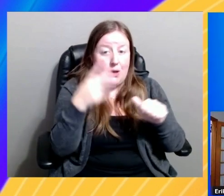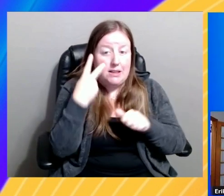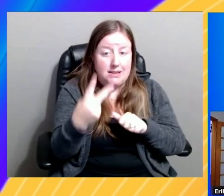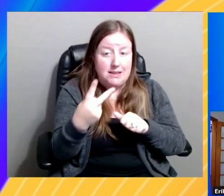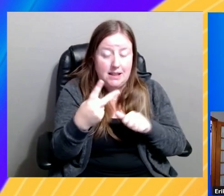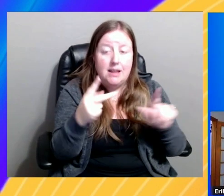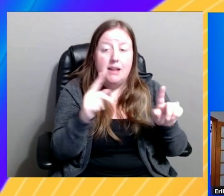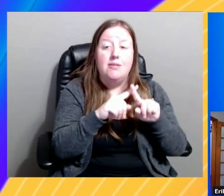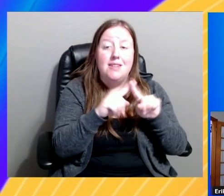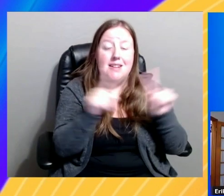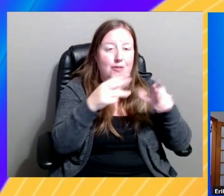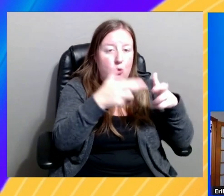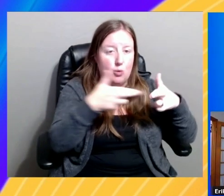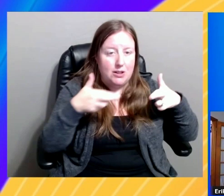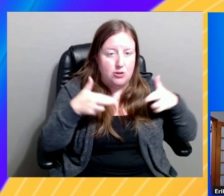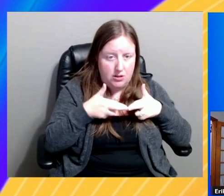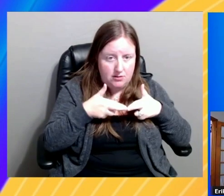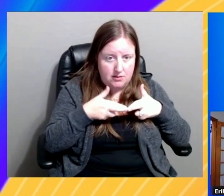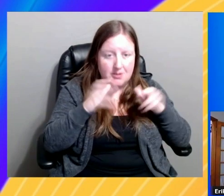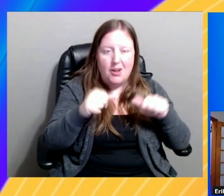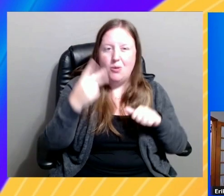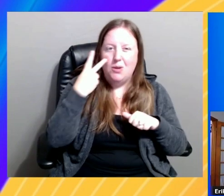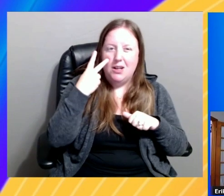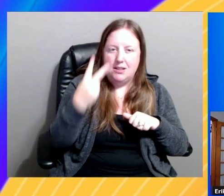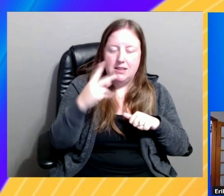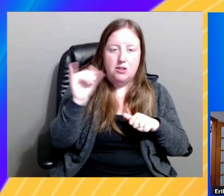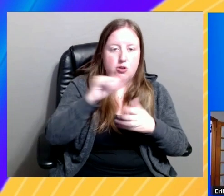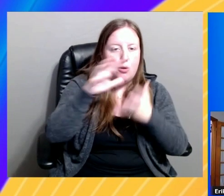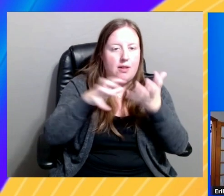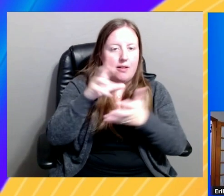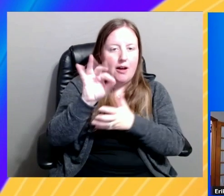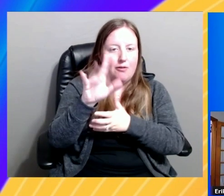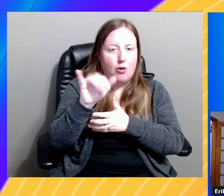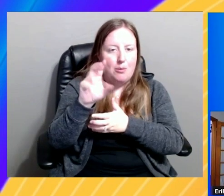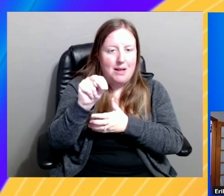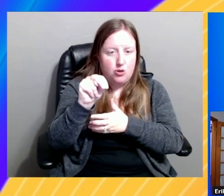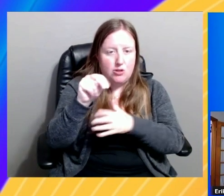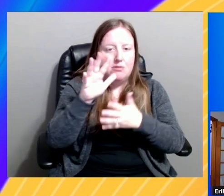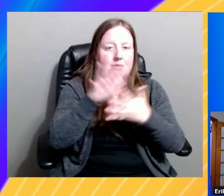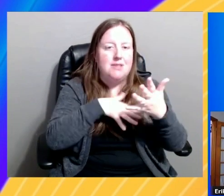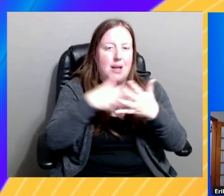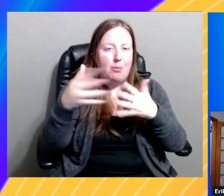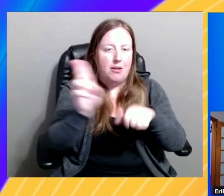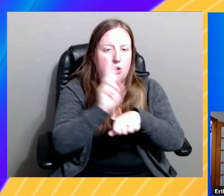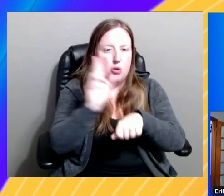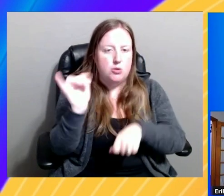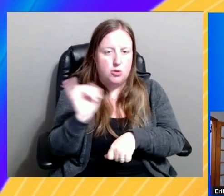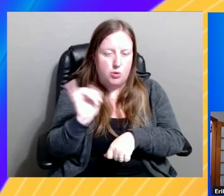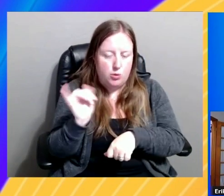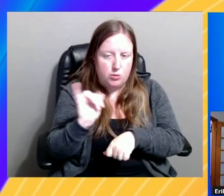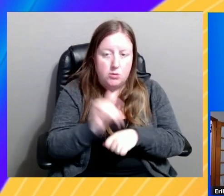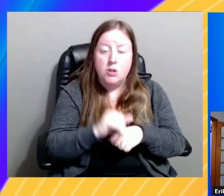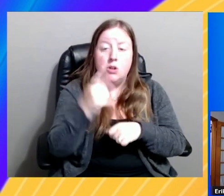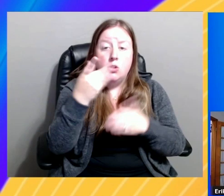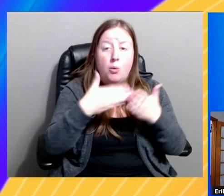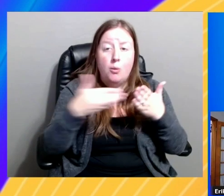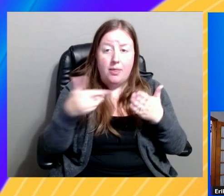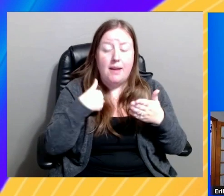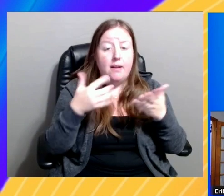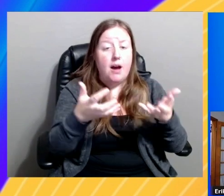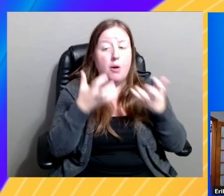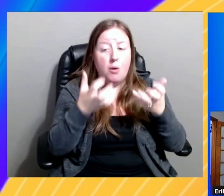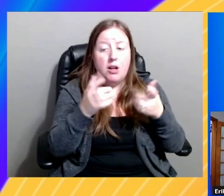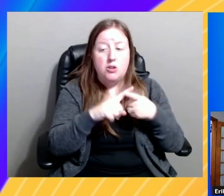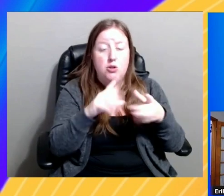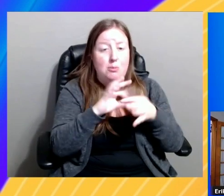regions, and we can actually see the CloudFormation template that was used as well. So one thing that I just wanted to bring up quickly